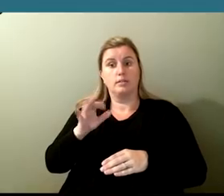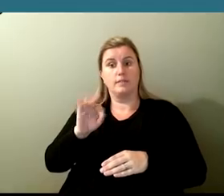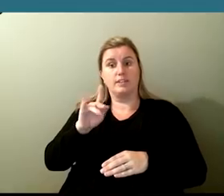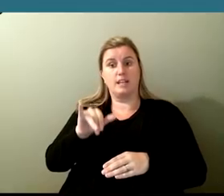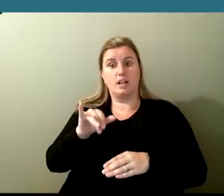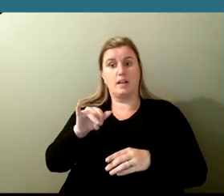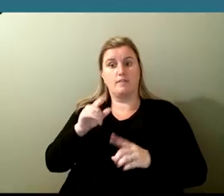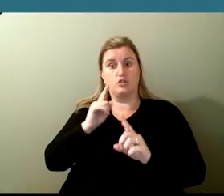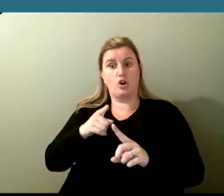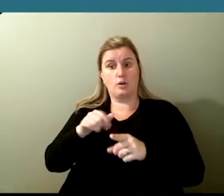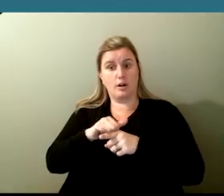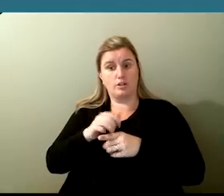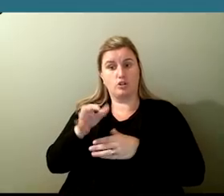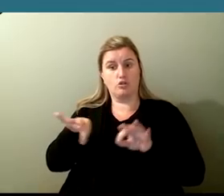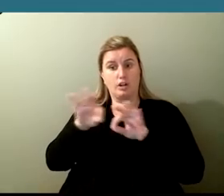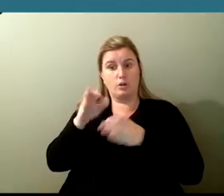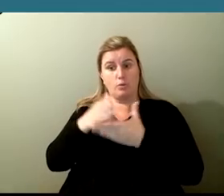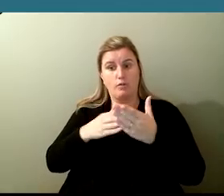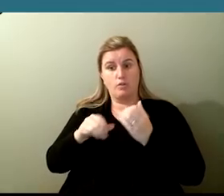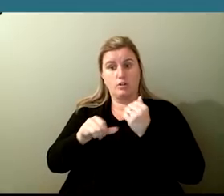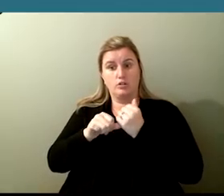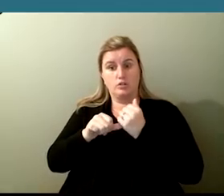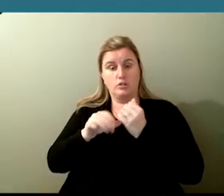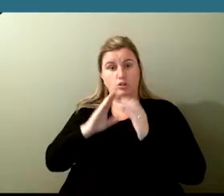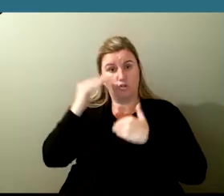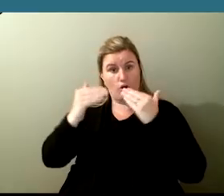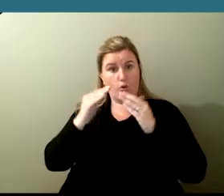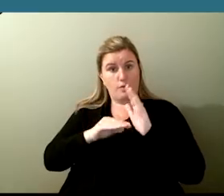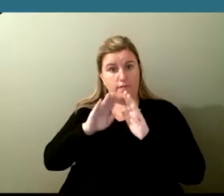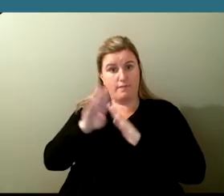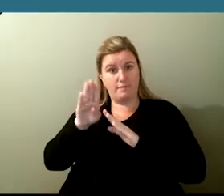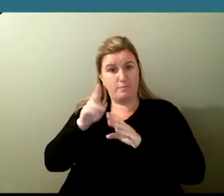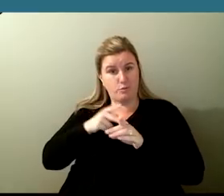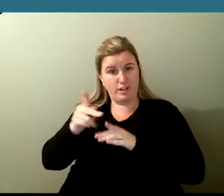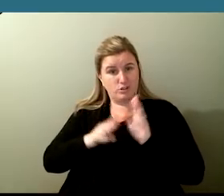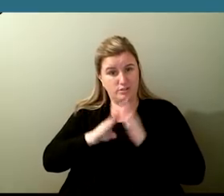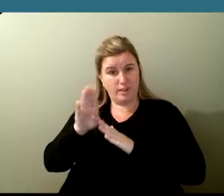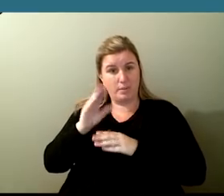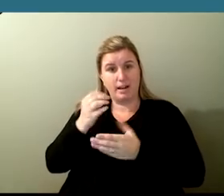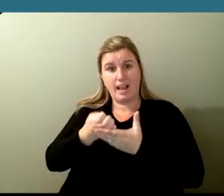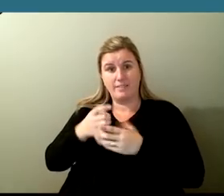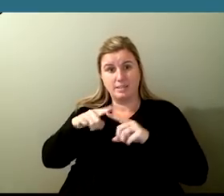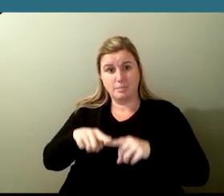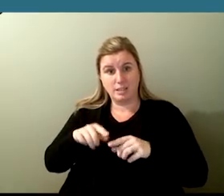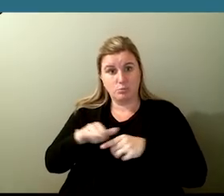targeted practices, a critical component in adult professional development, being an evidence-based practice,